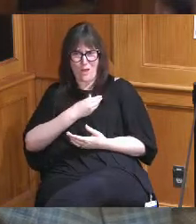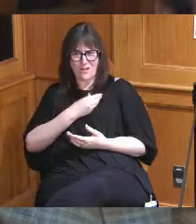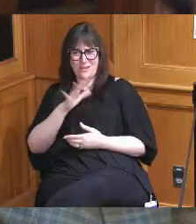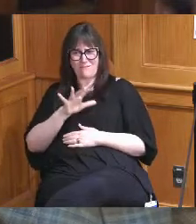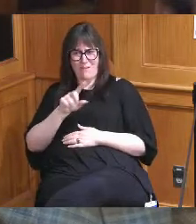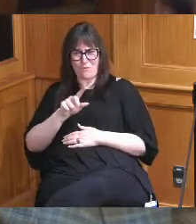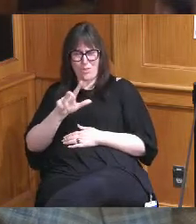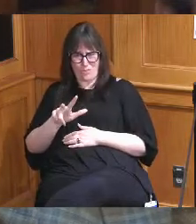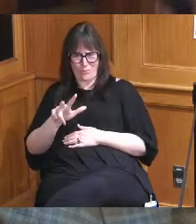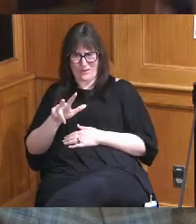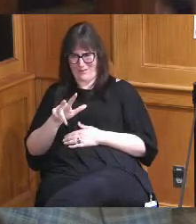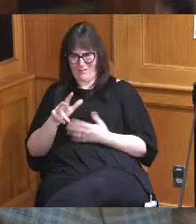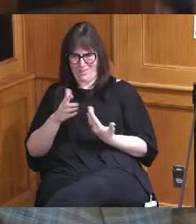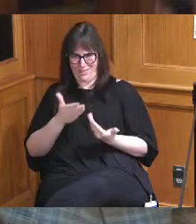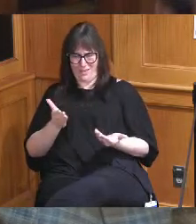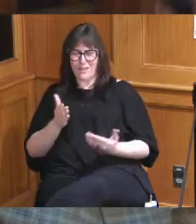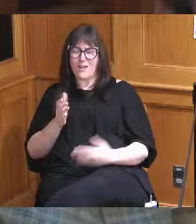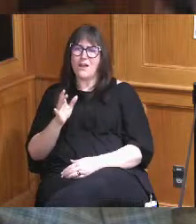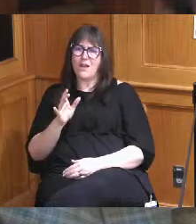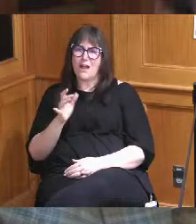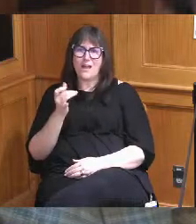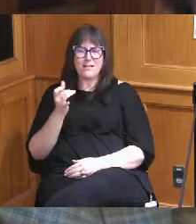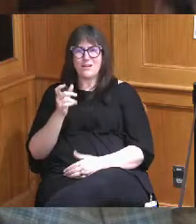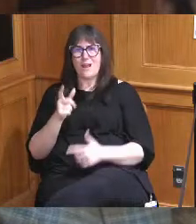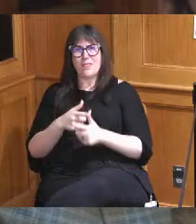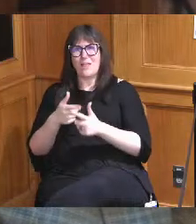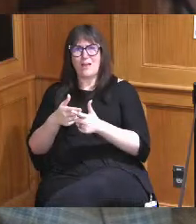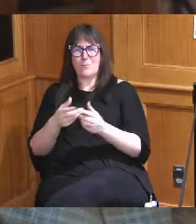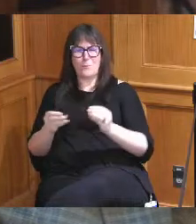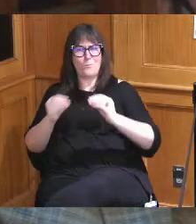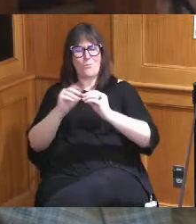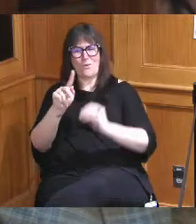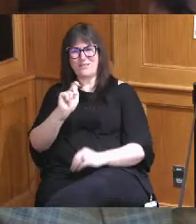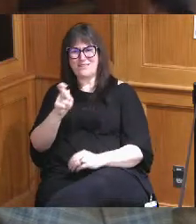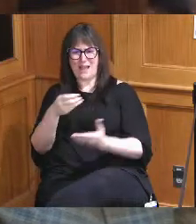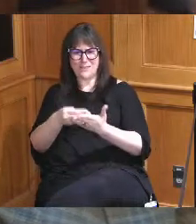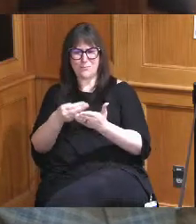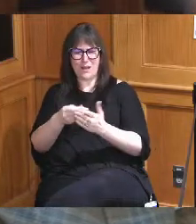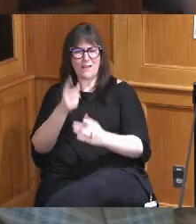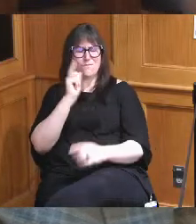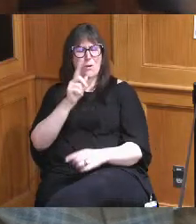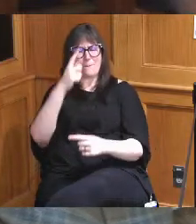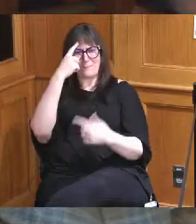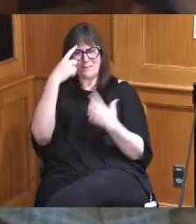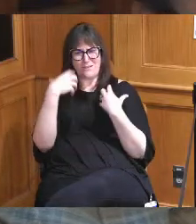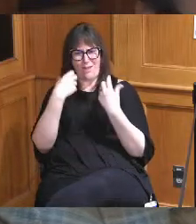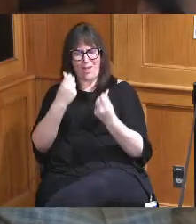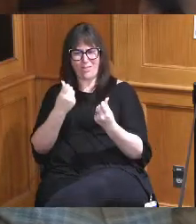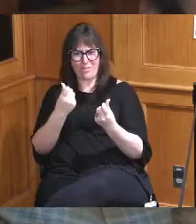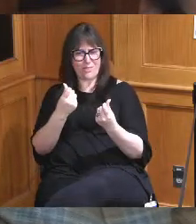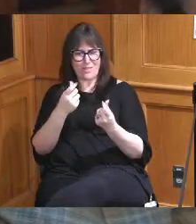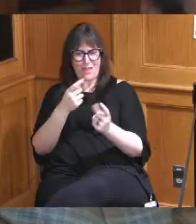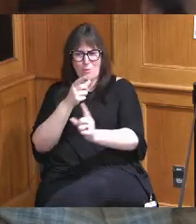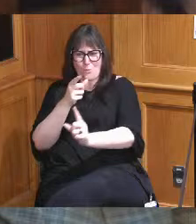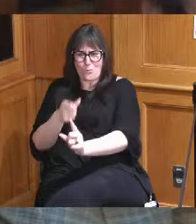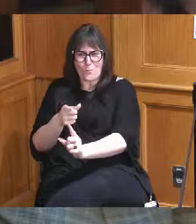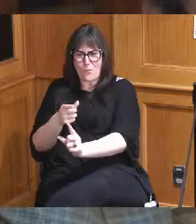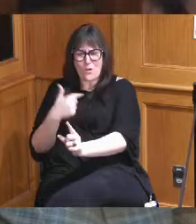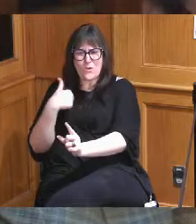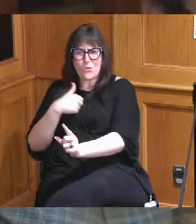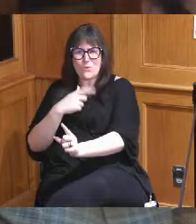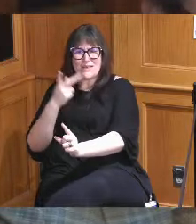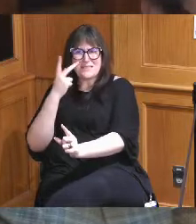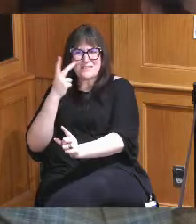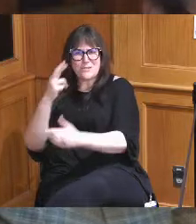513. And then we did more tax dollars for mental health. At some point, we got to see